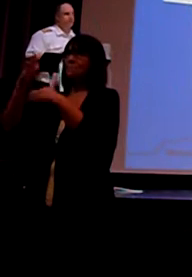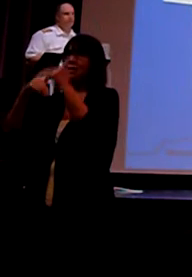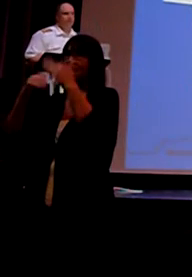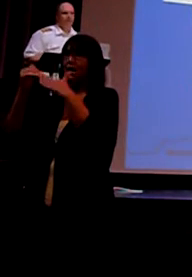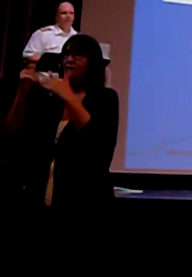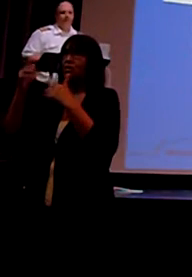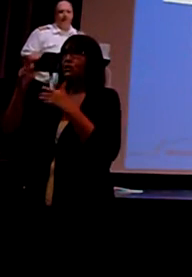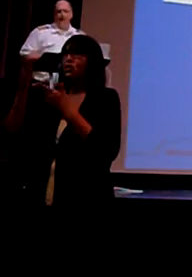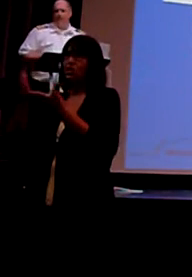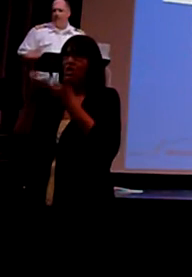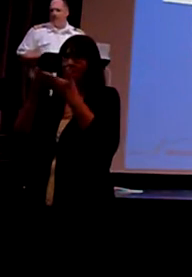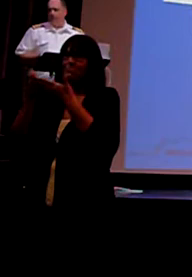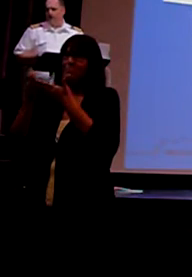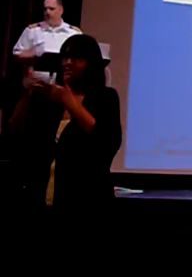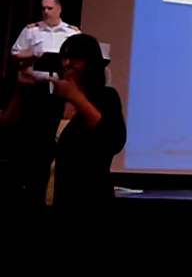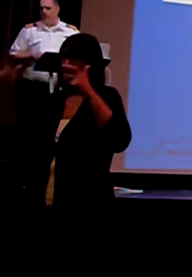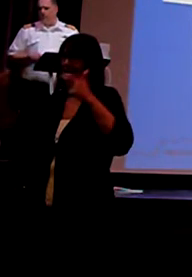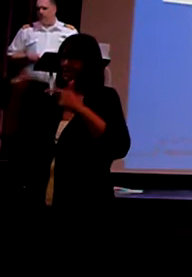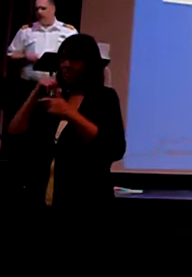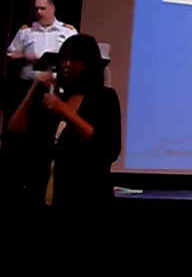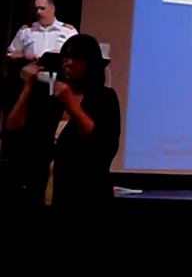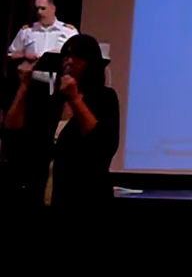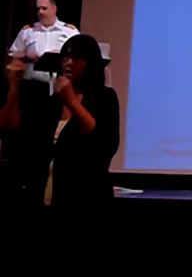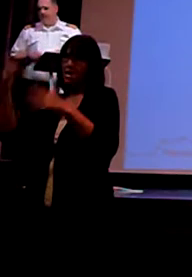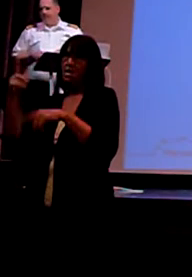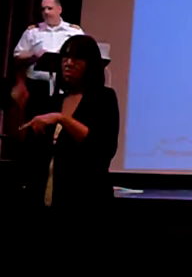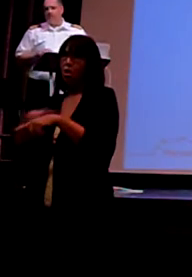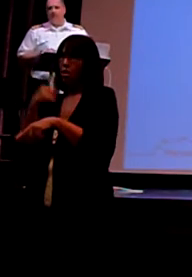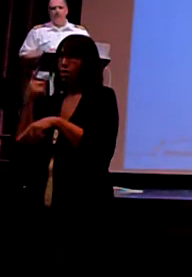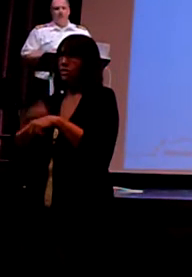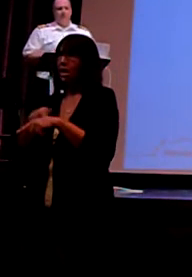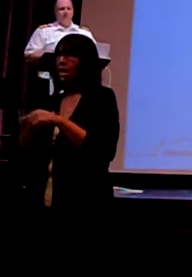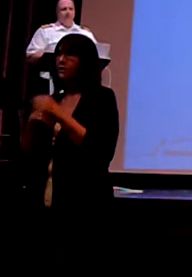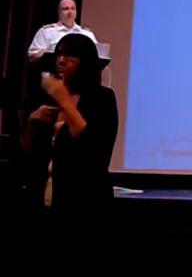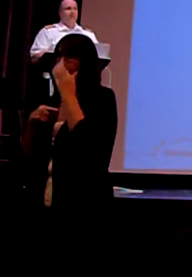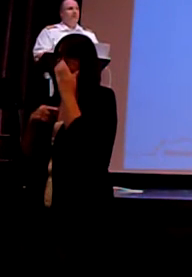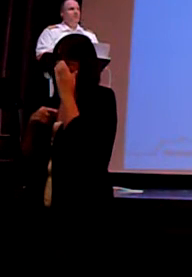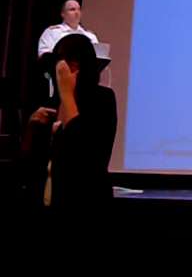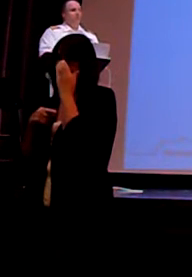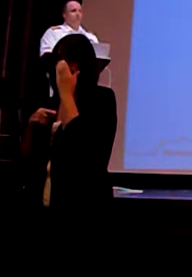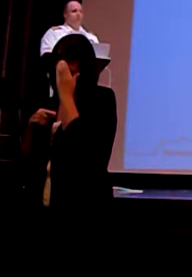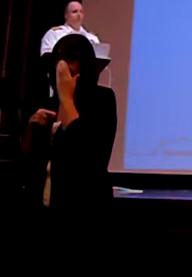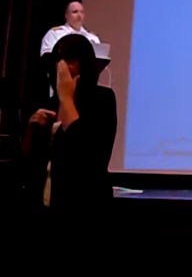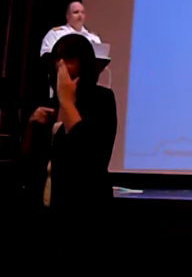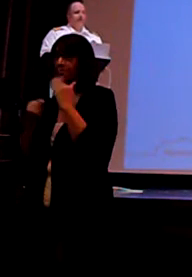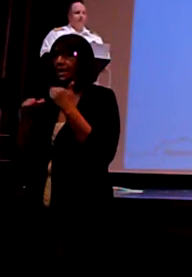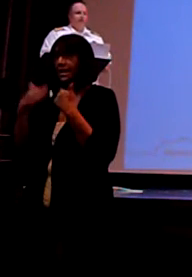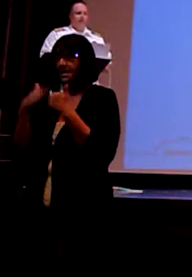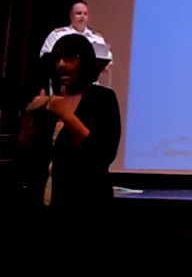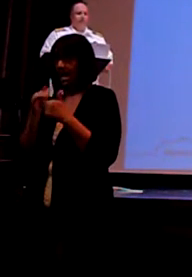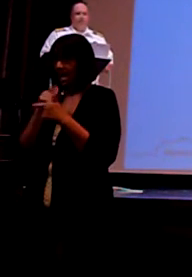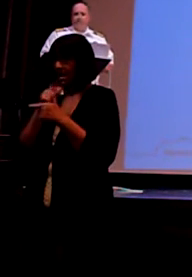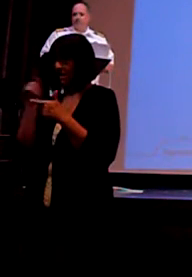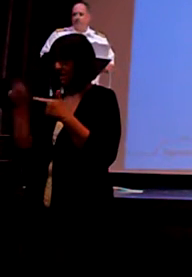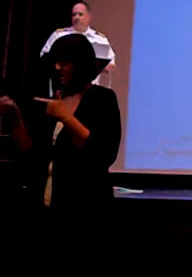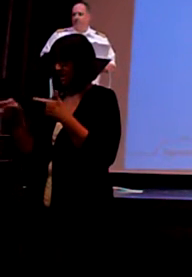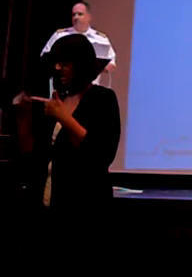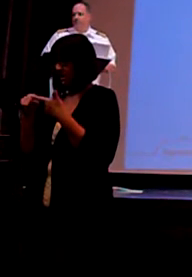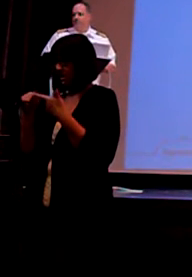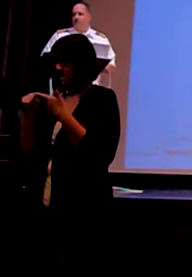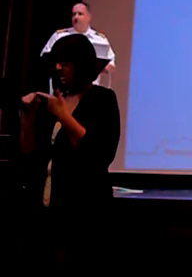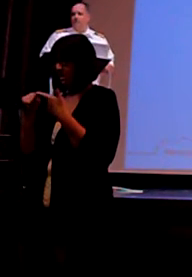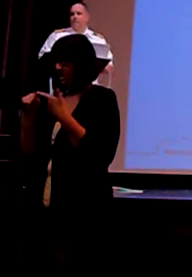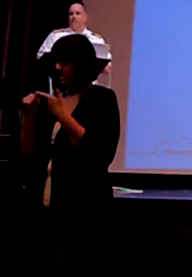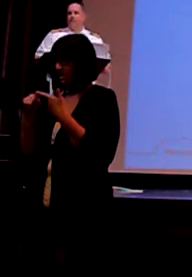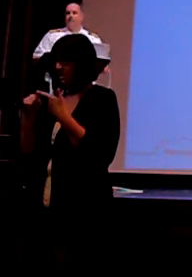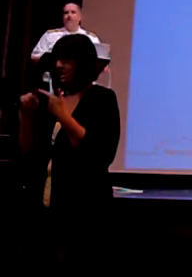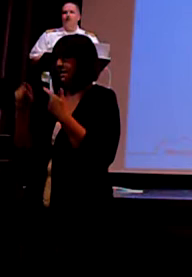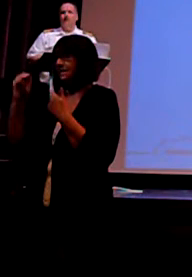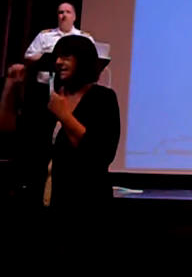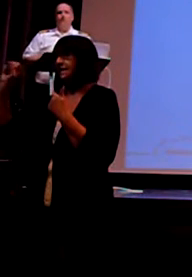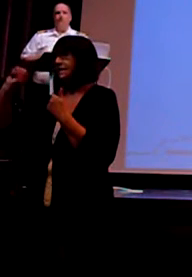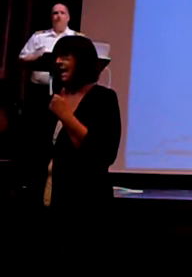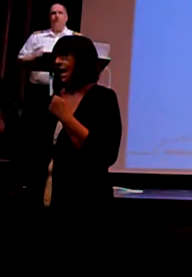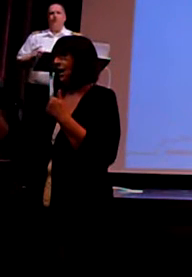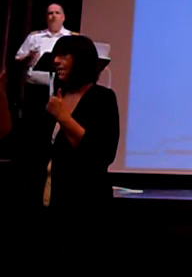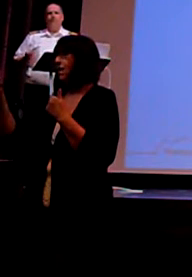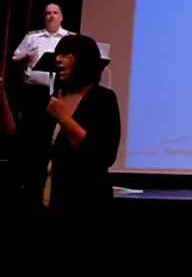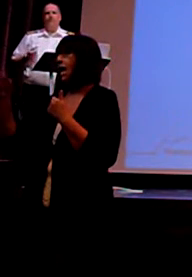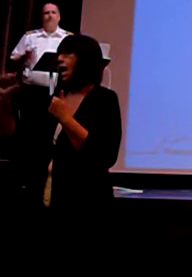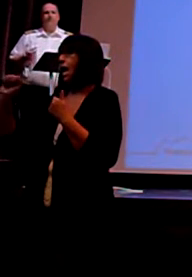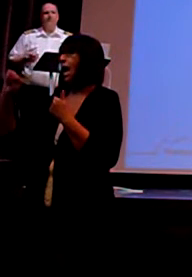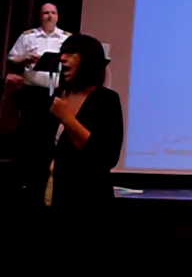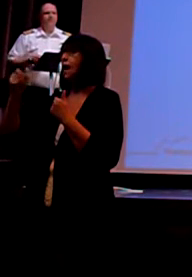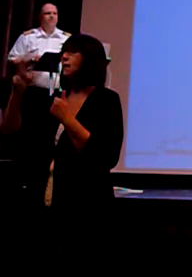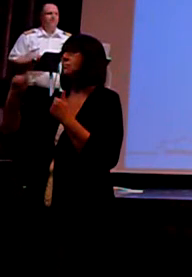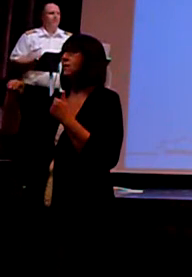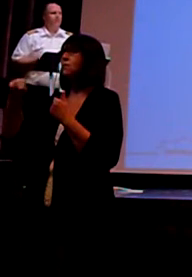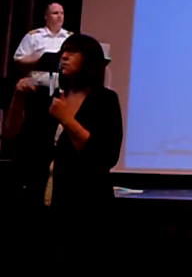and cruise ship for quite a while. The next port of call was Southampton, where we were